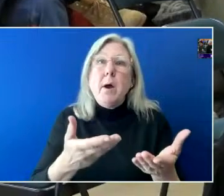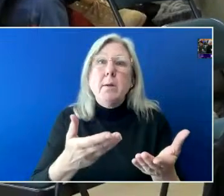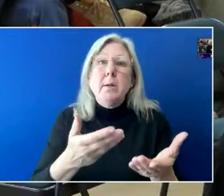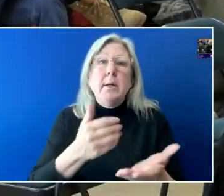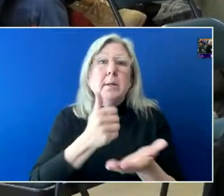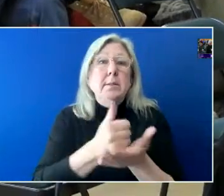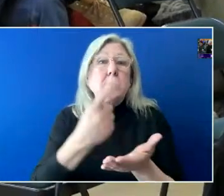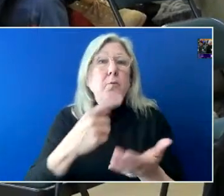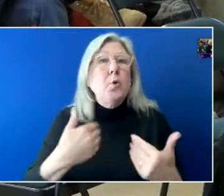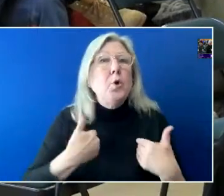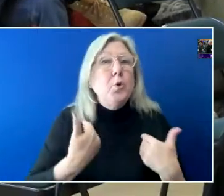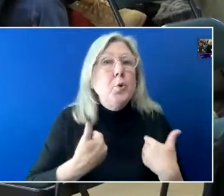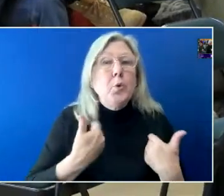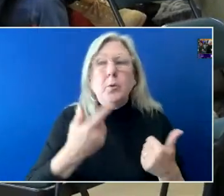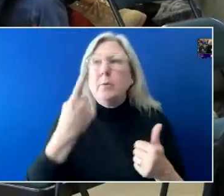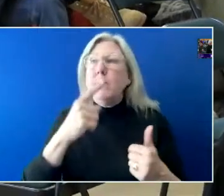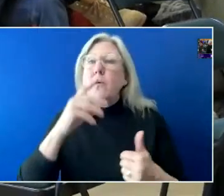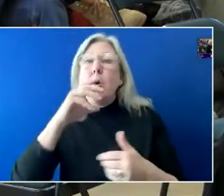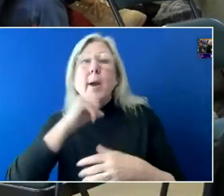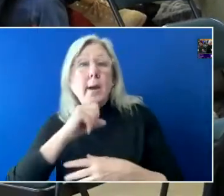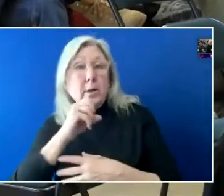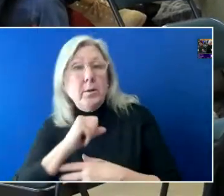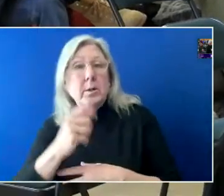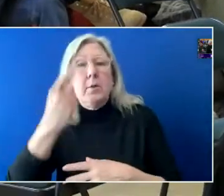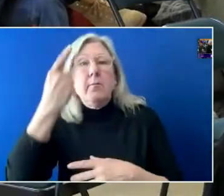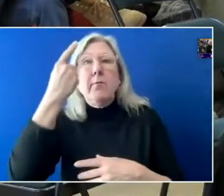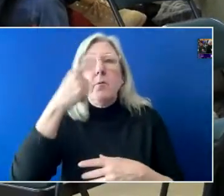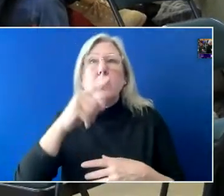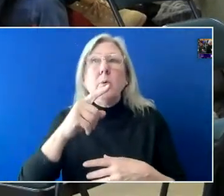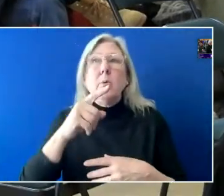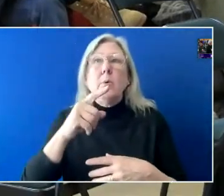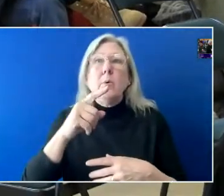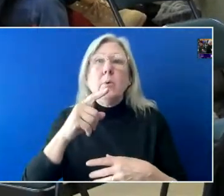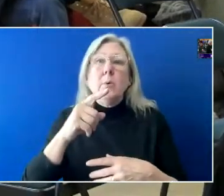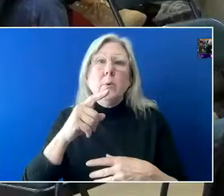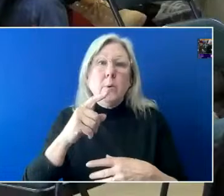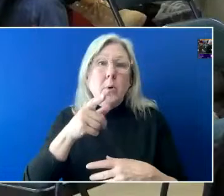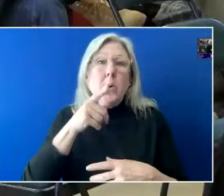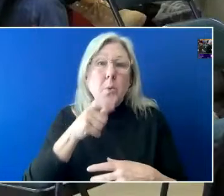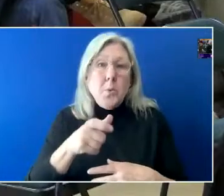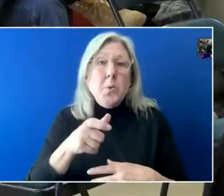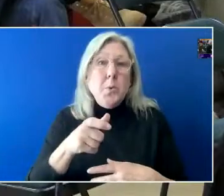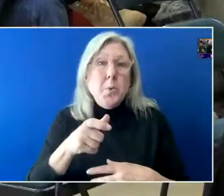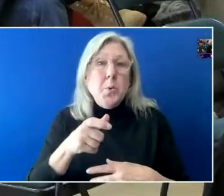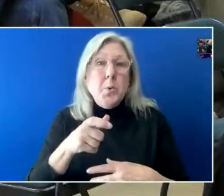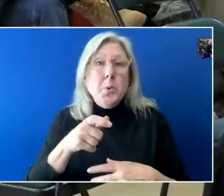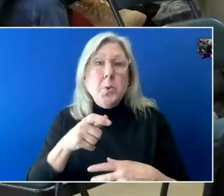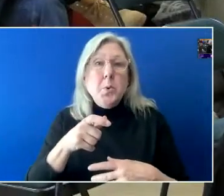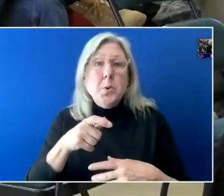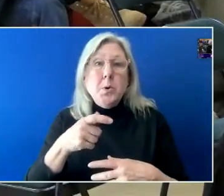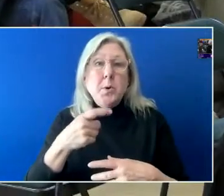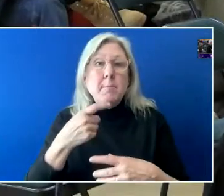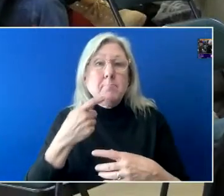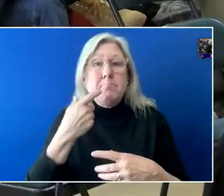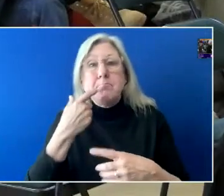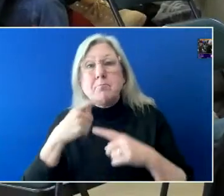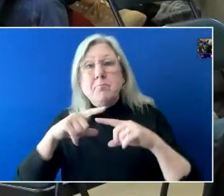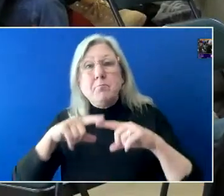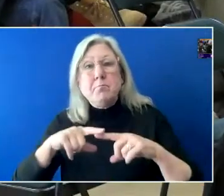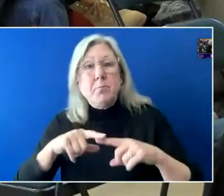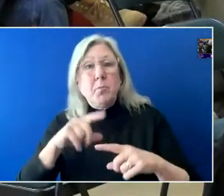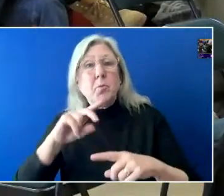youth assistance to elderly assistance to uh those who are drug dependent assistance um